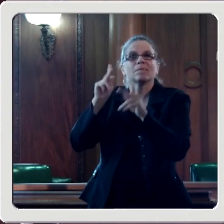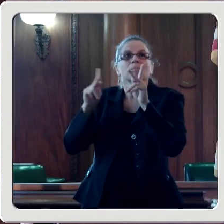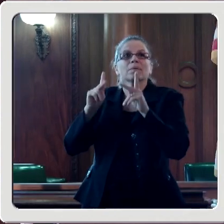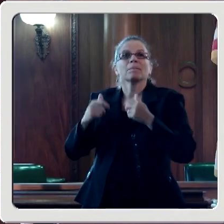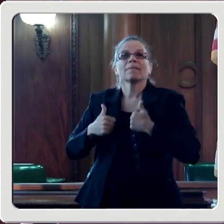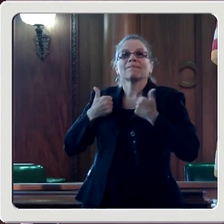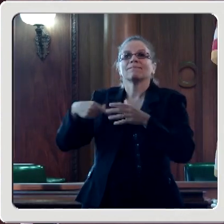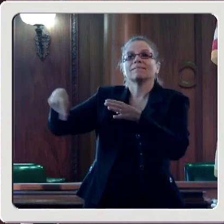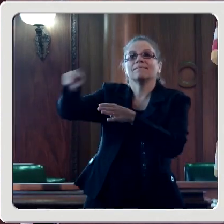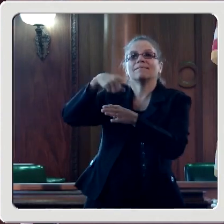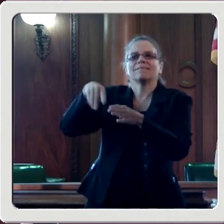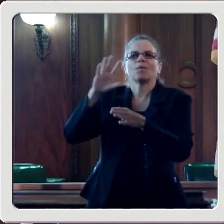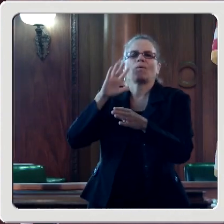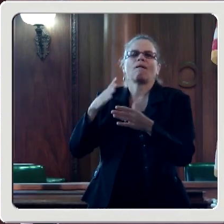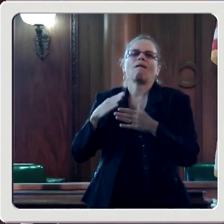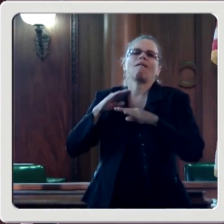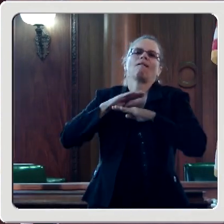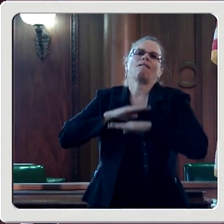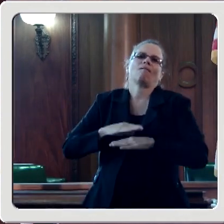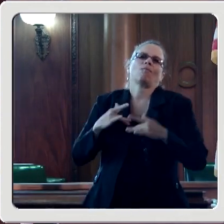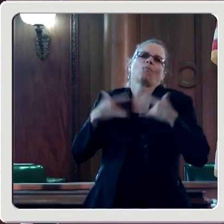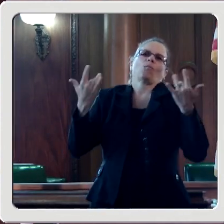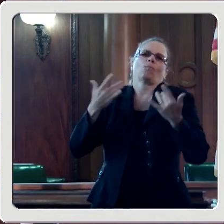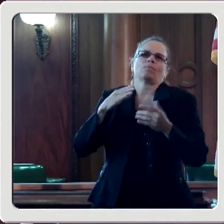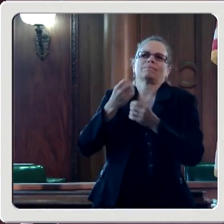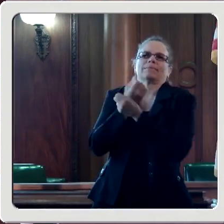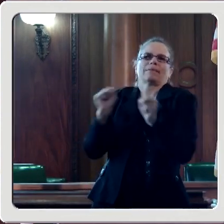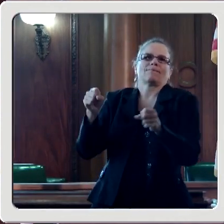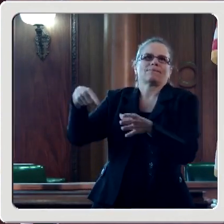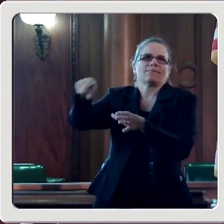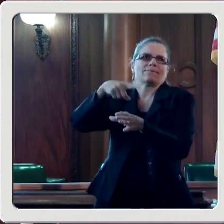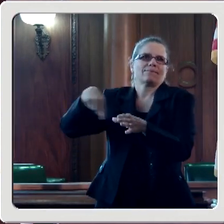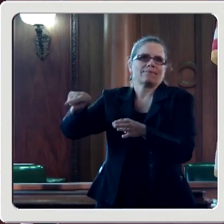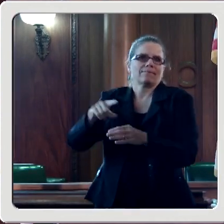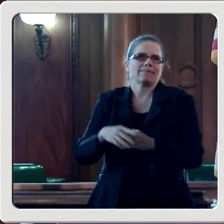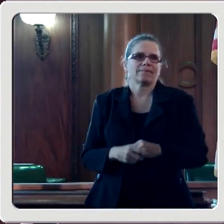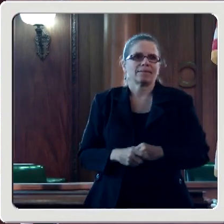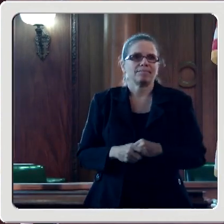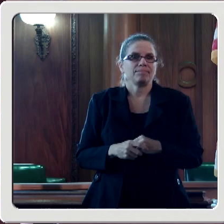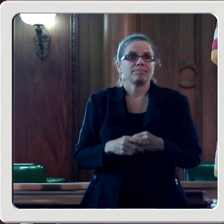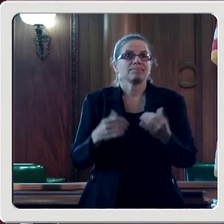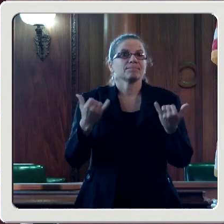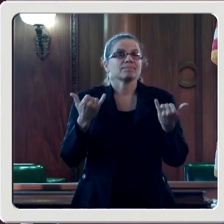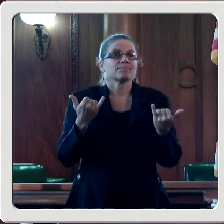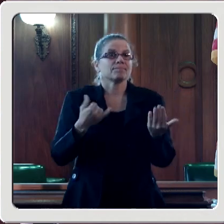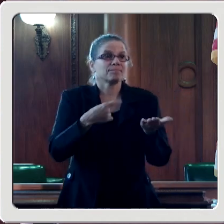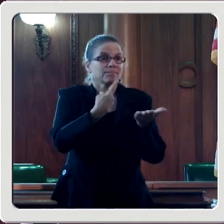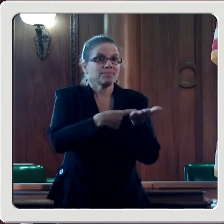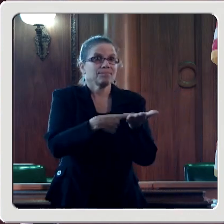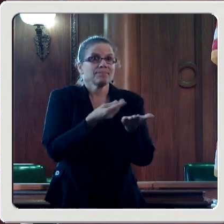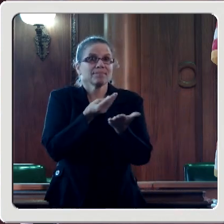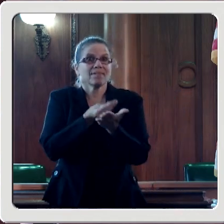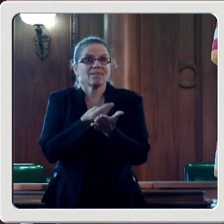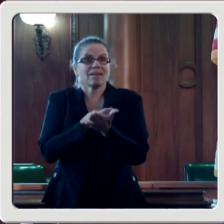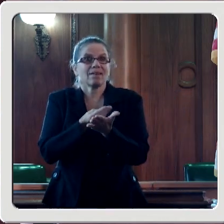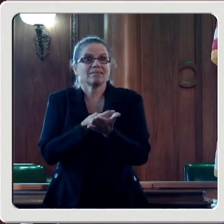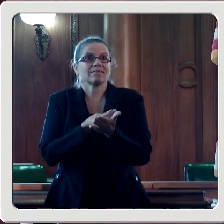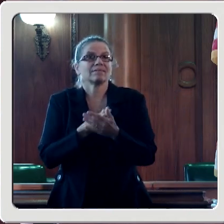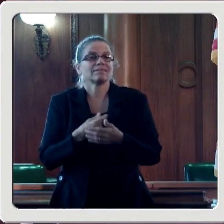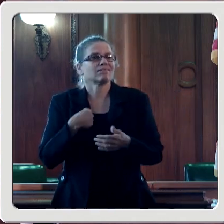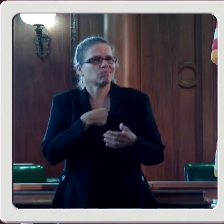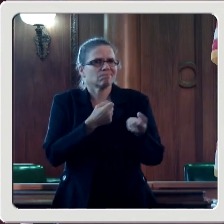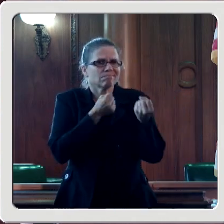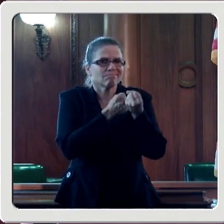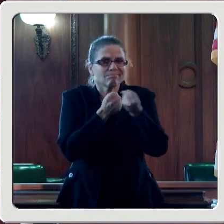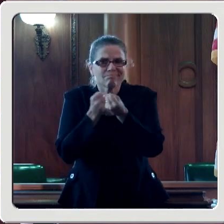Again, I always say Springfield's in the business of doing business, and before I bring up Director